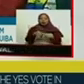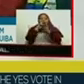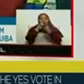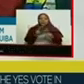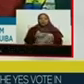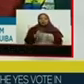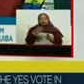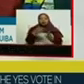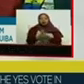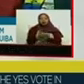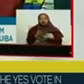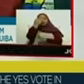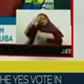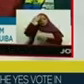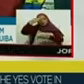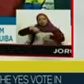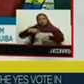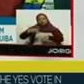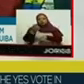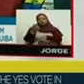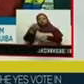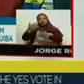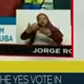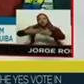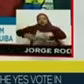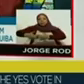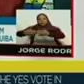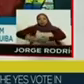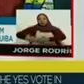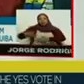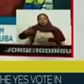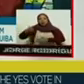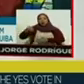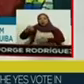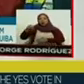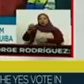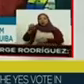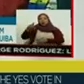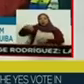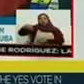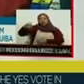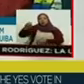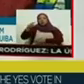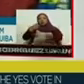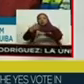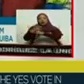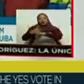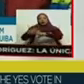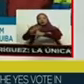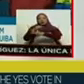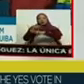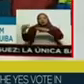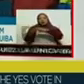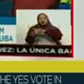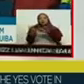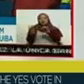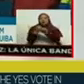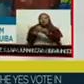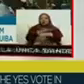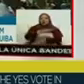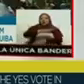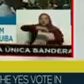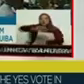this Juan Guaido proxy force that Trump and then Biden had been pushing for so